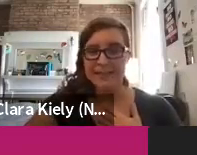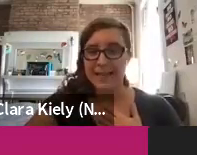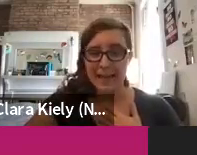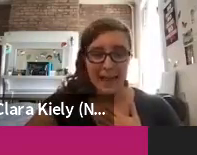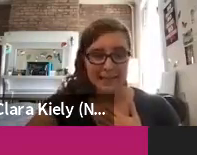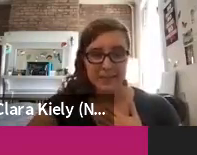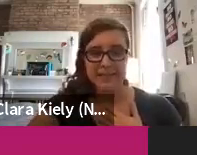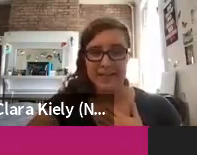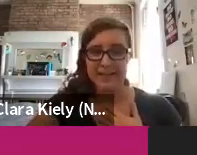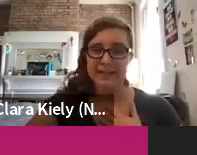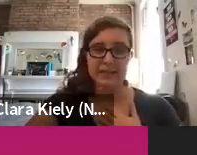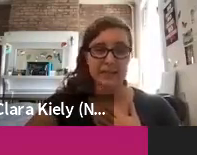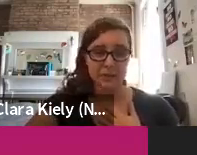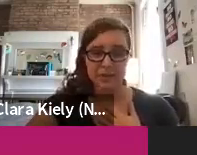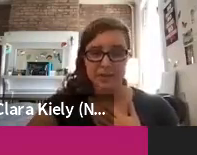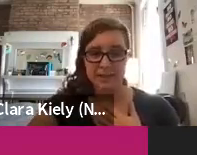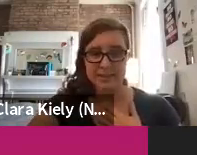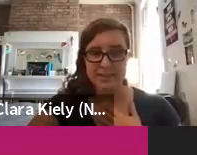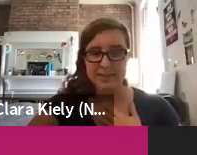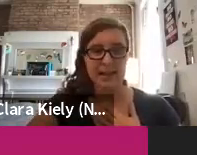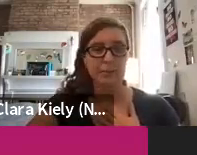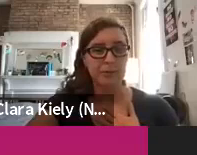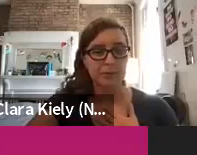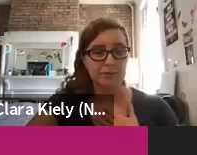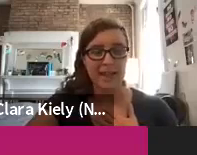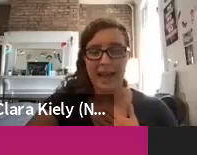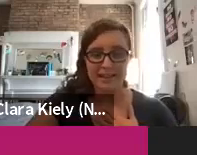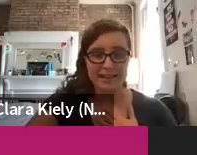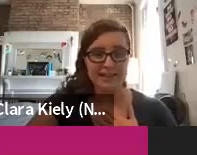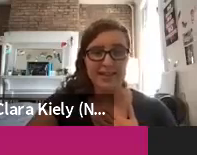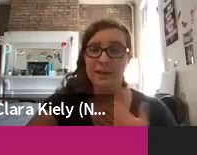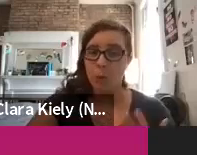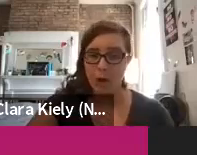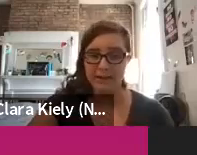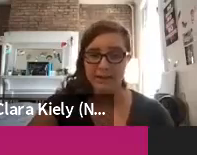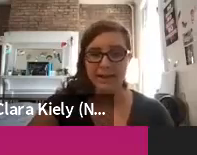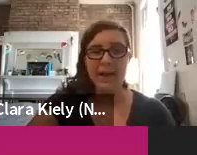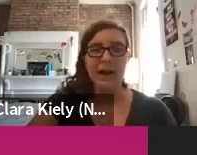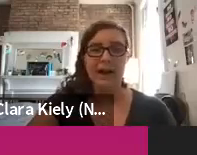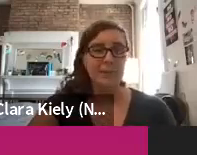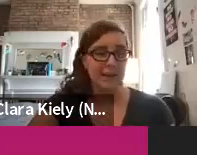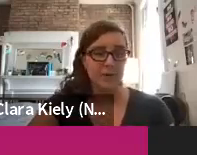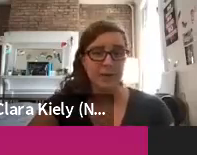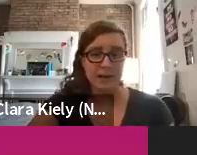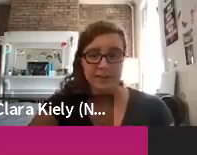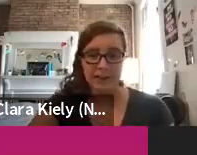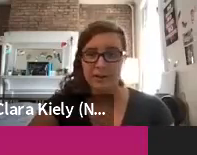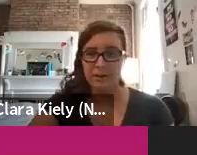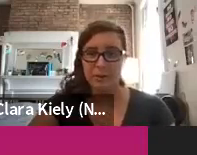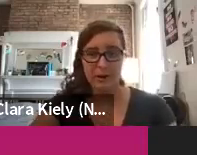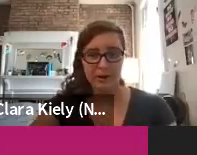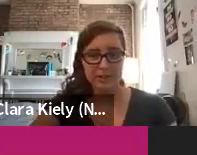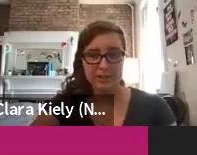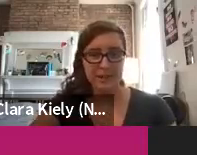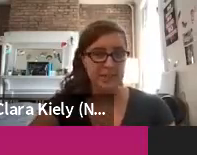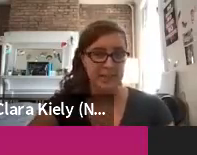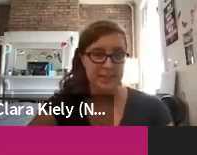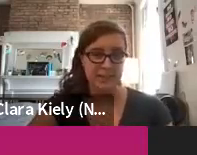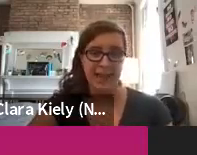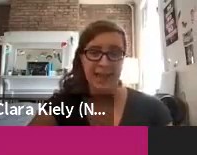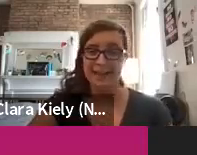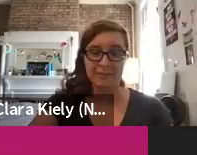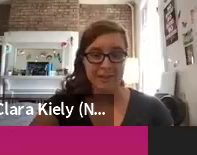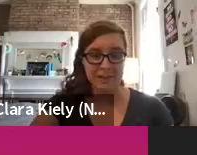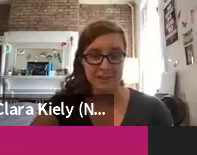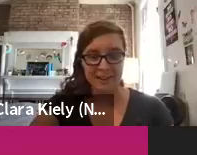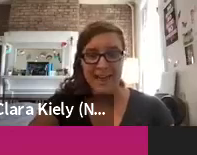Nguyen is a psychiatrist dedicated to social justice and improving access and quality of behavioral health care through partnership,